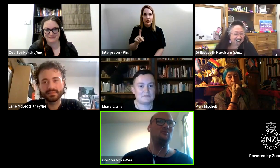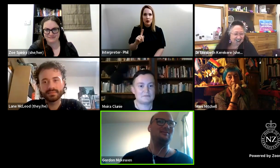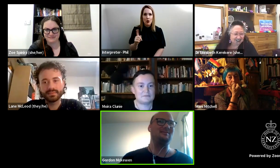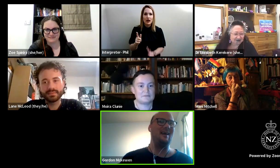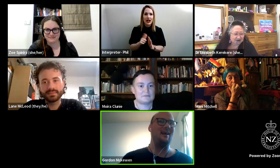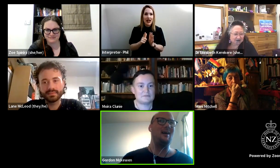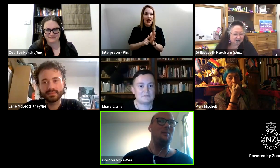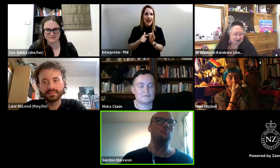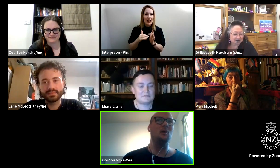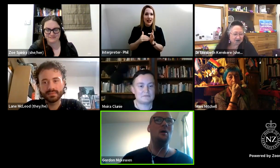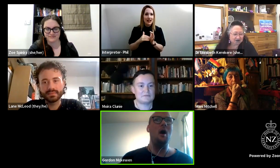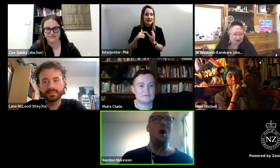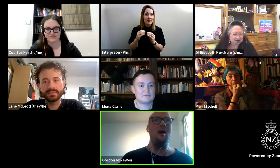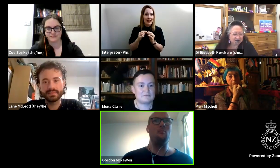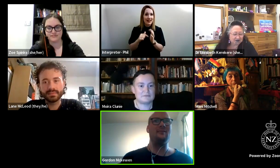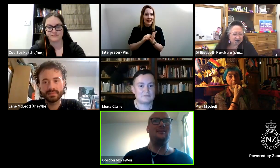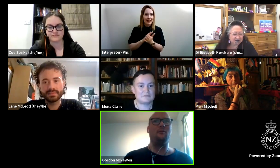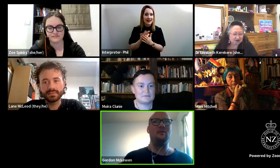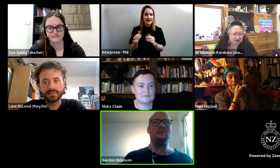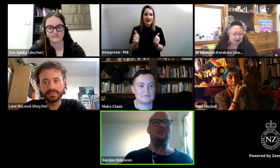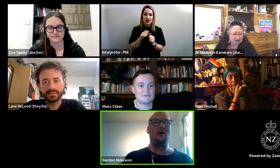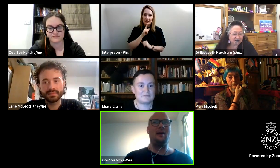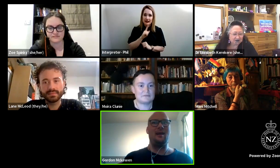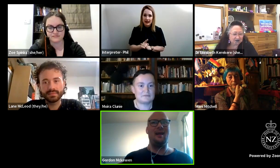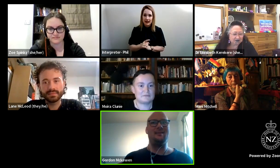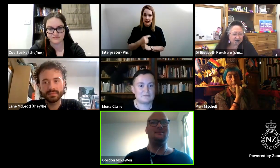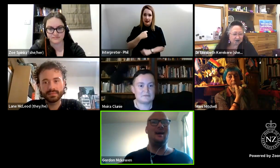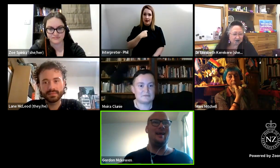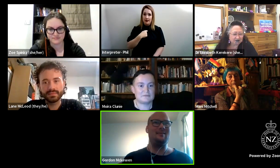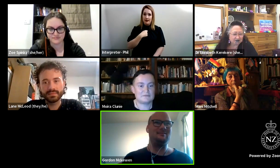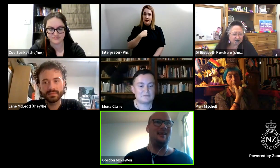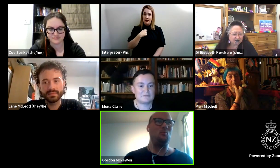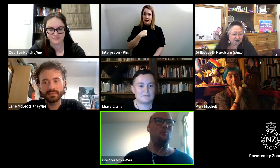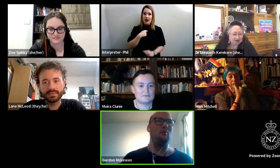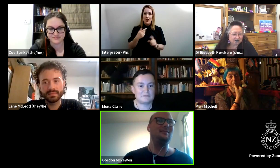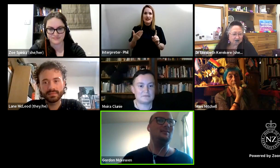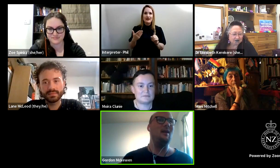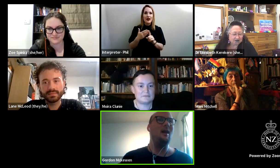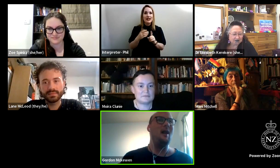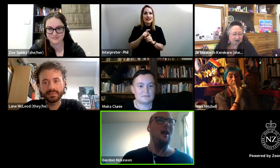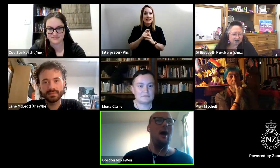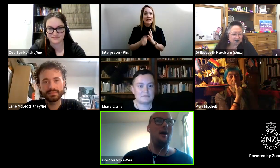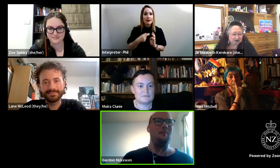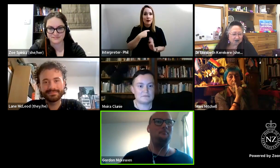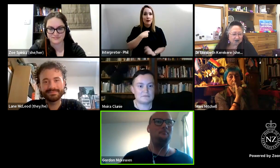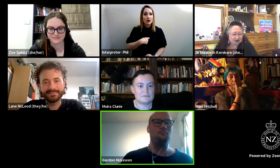Elizabeth was just saying. I myself identify as a disabled person.